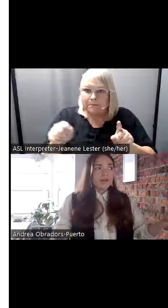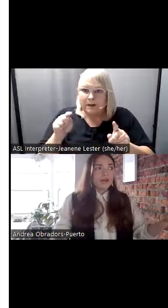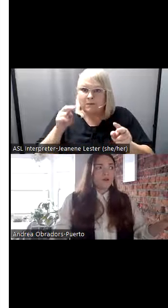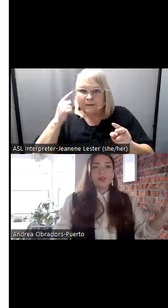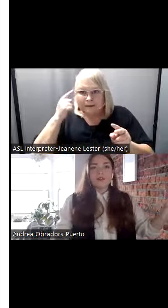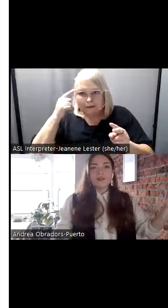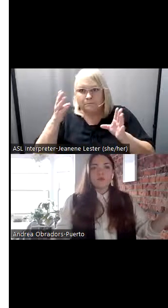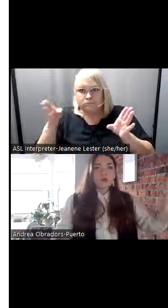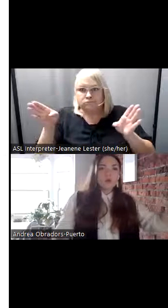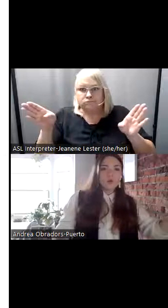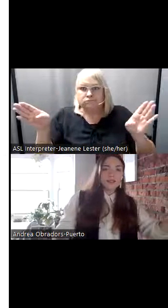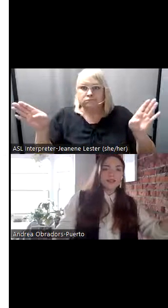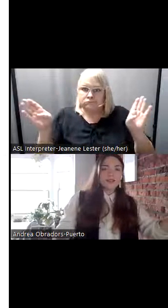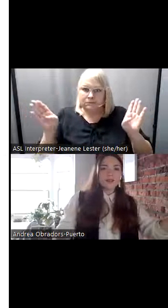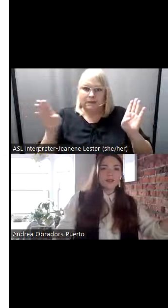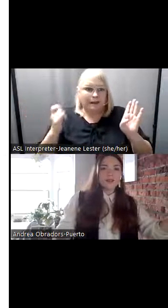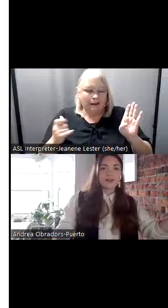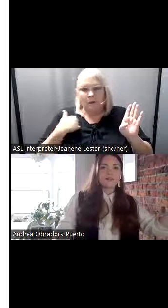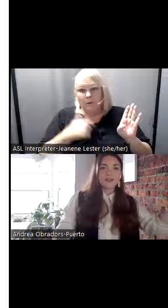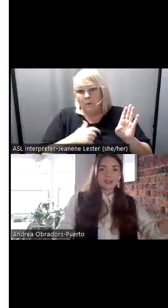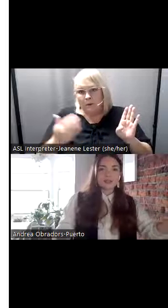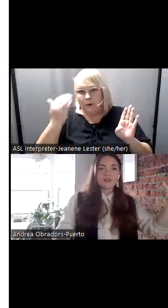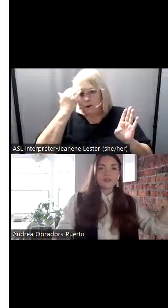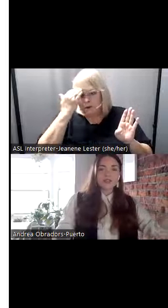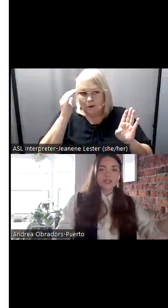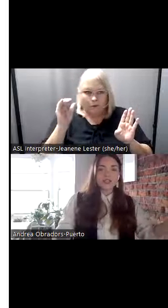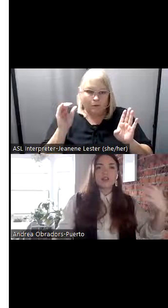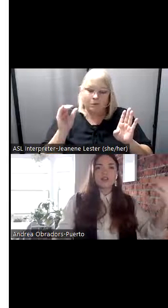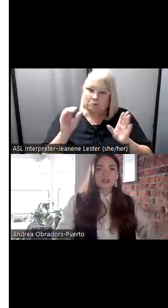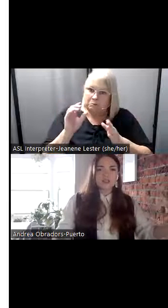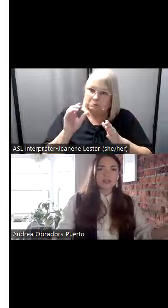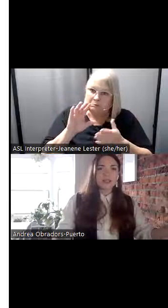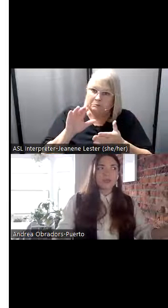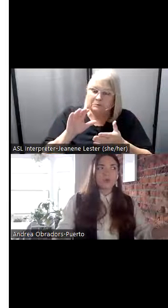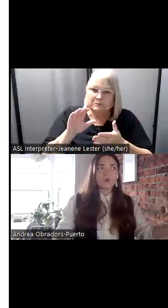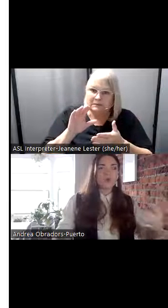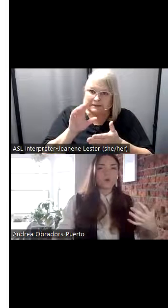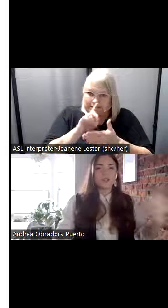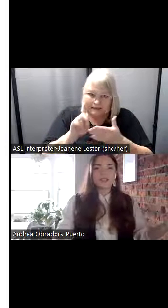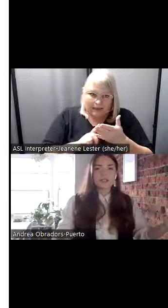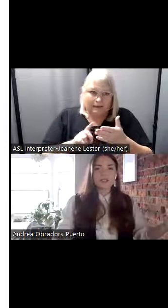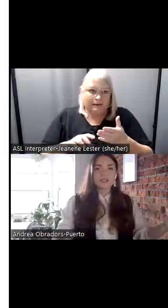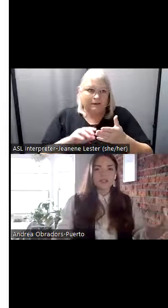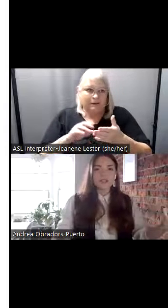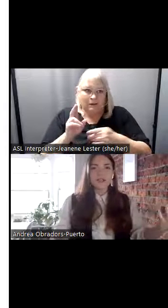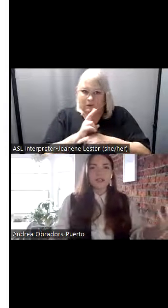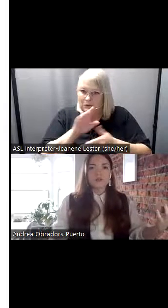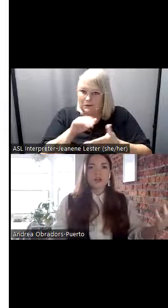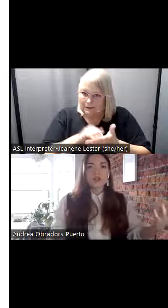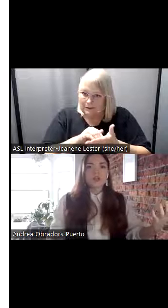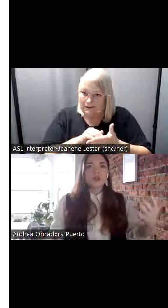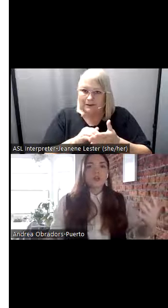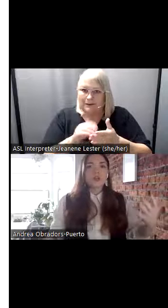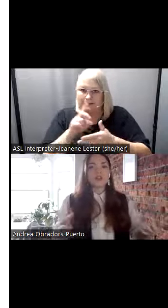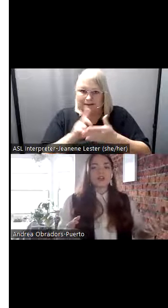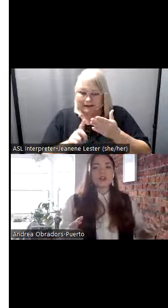But now, okay, we know what it's kind of like design, human-centered design, user-centered design, but what is a service,